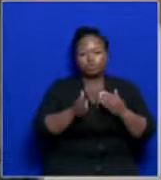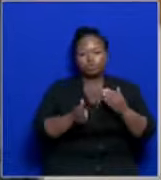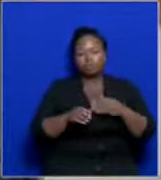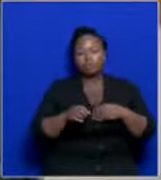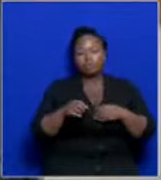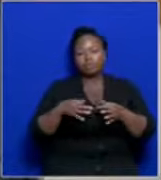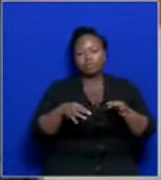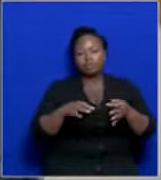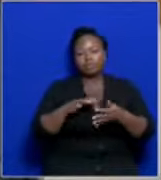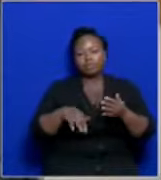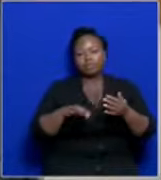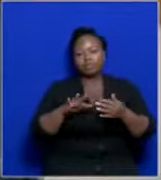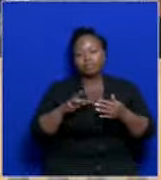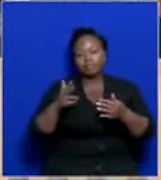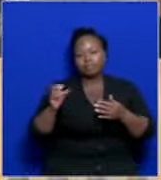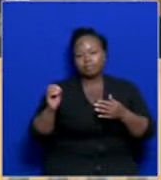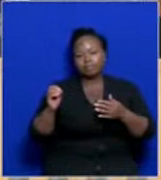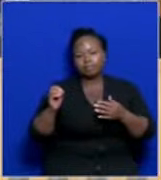up at 581.